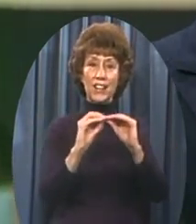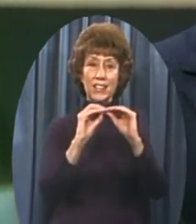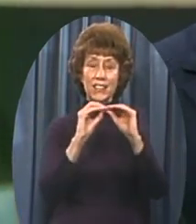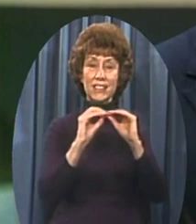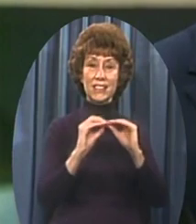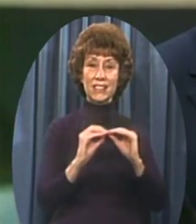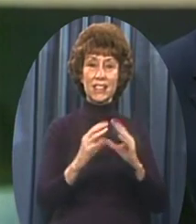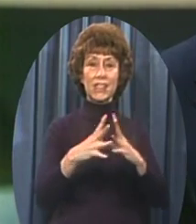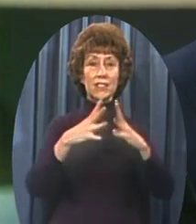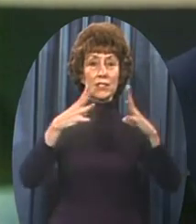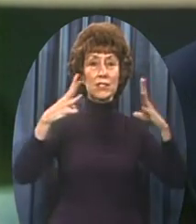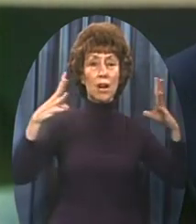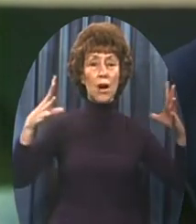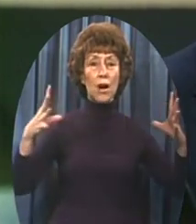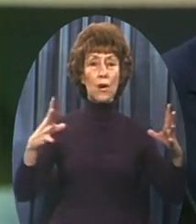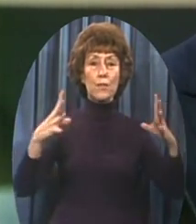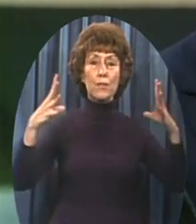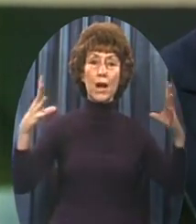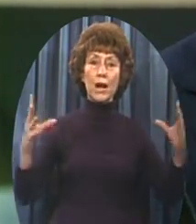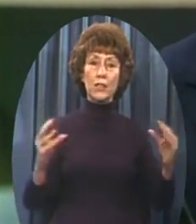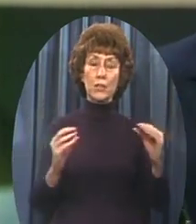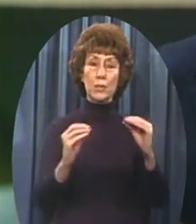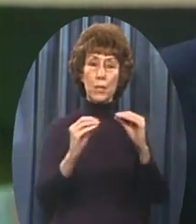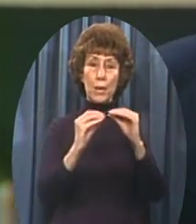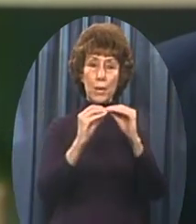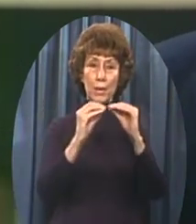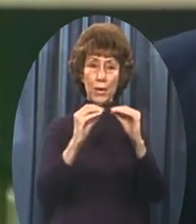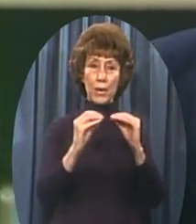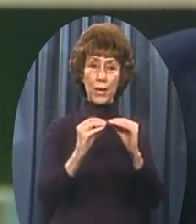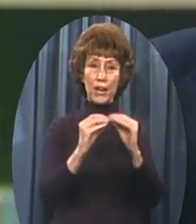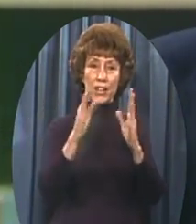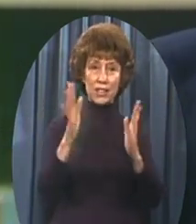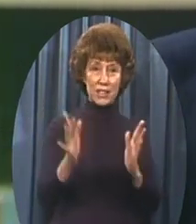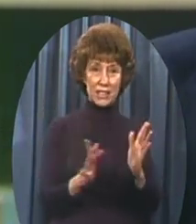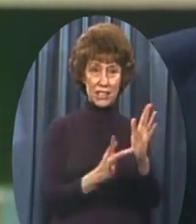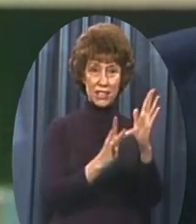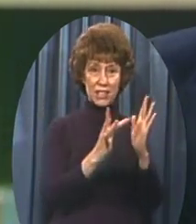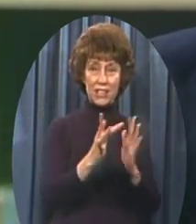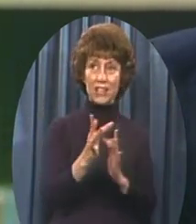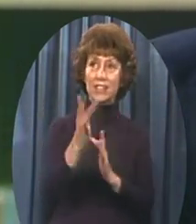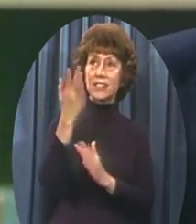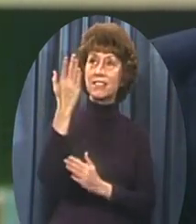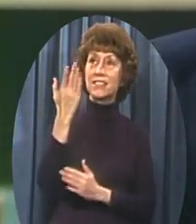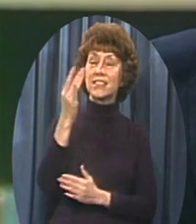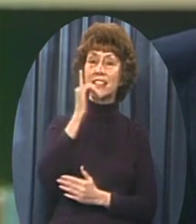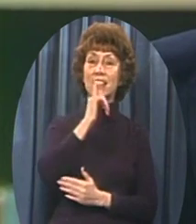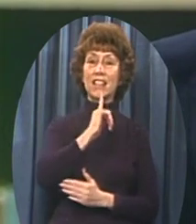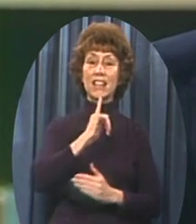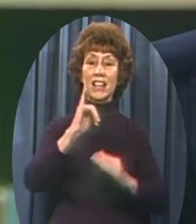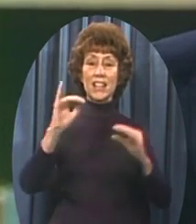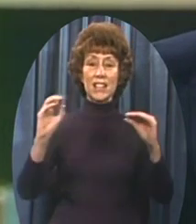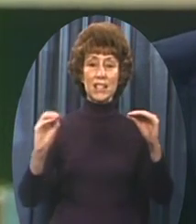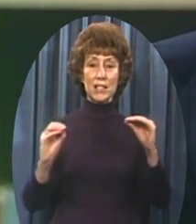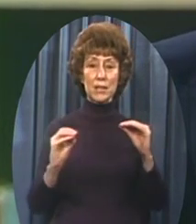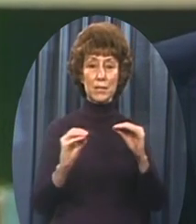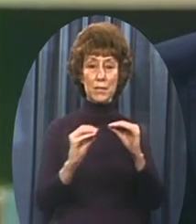more, so much more. He's more than you'd